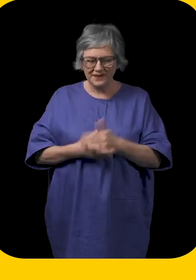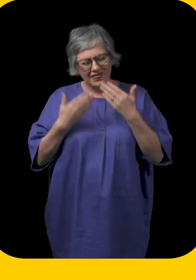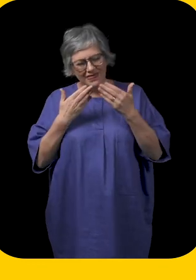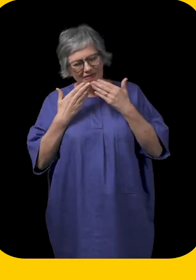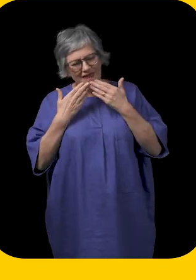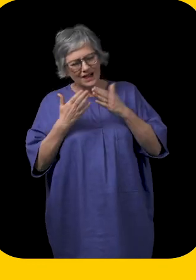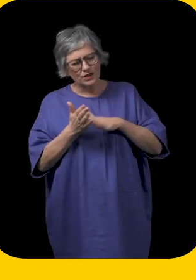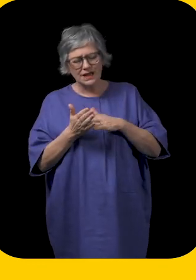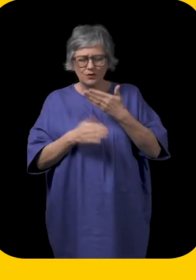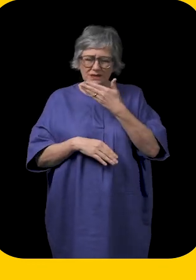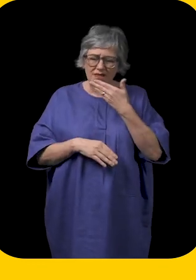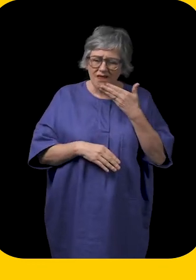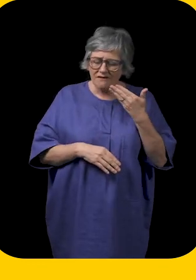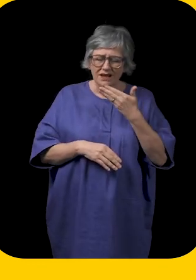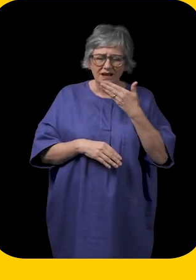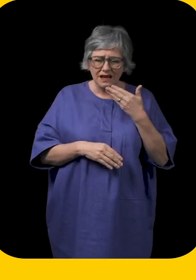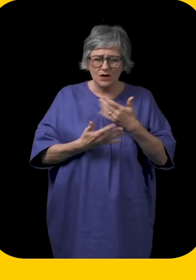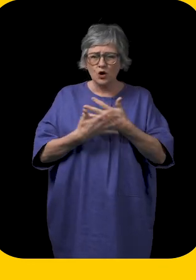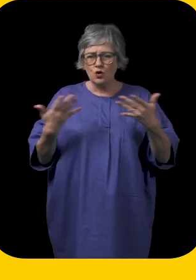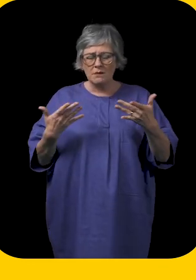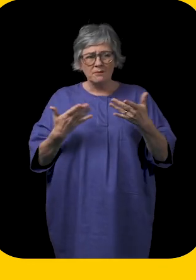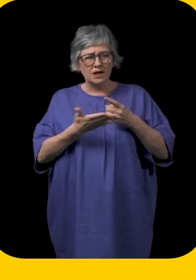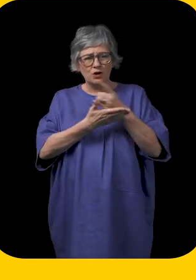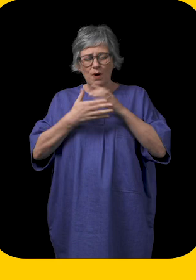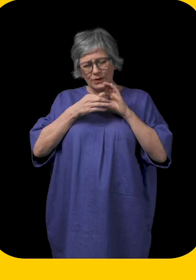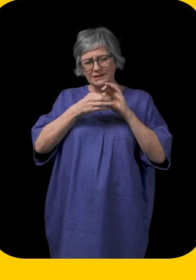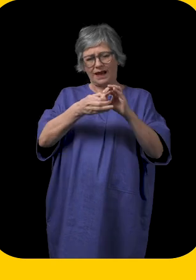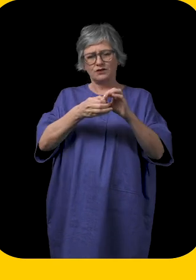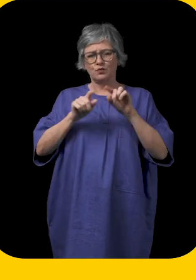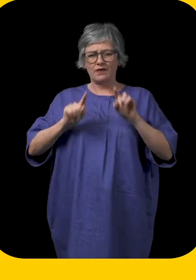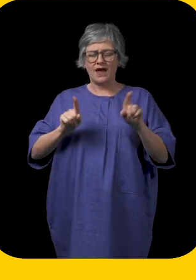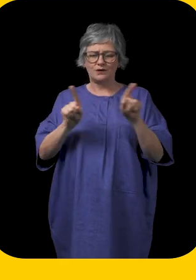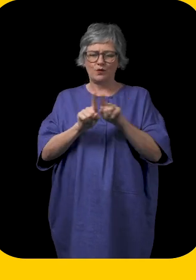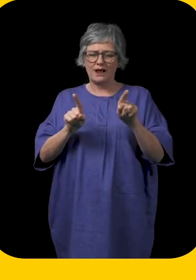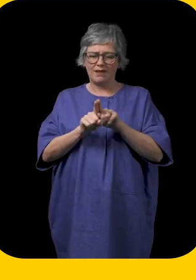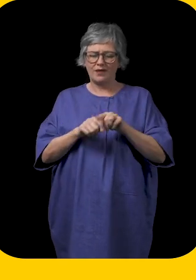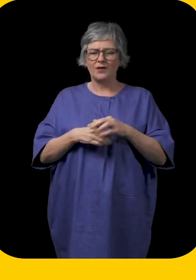Thank you, Nadine. That was lovely. So much about connection as well in that.